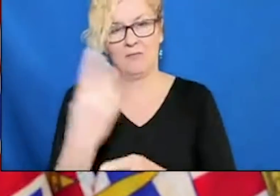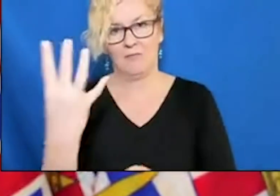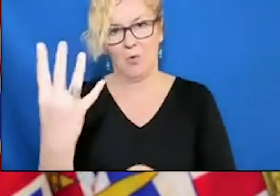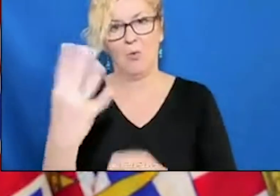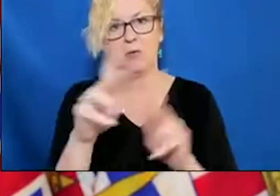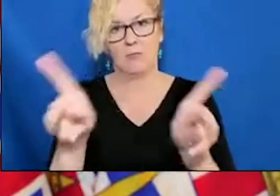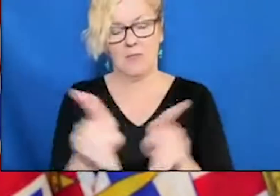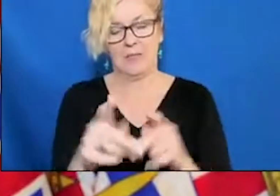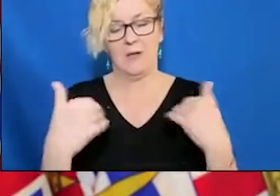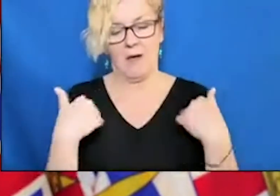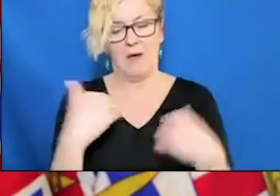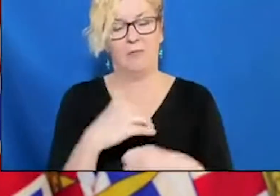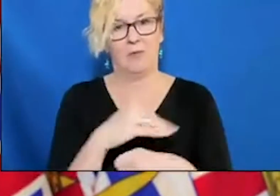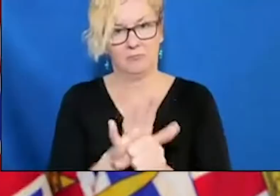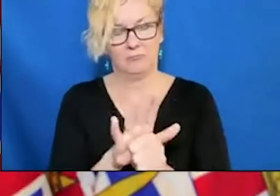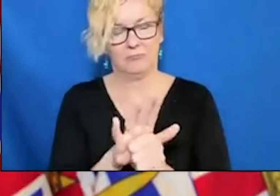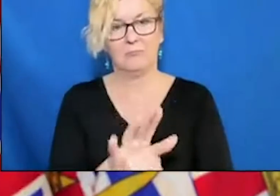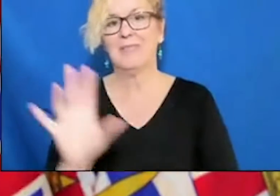having variants of concern.